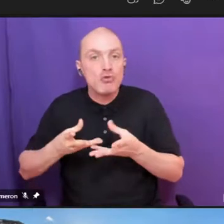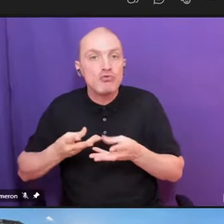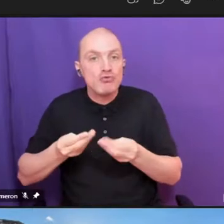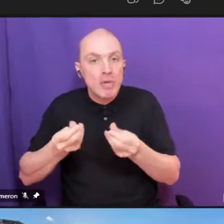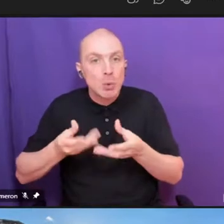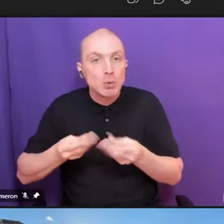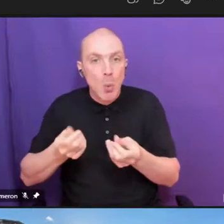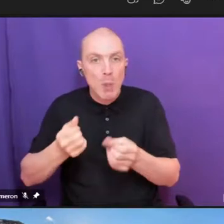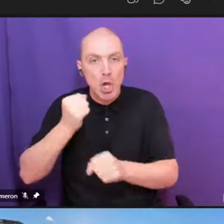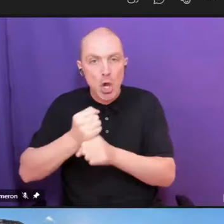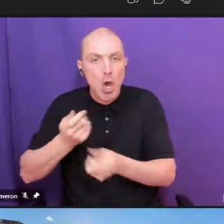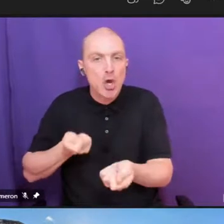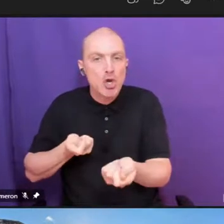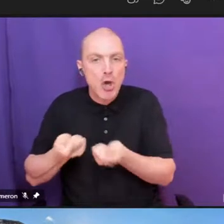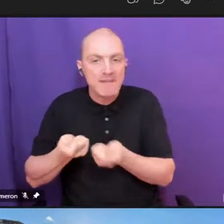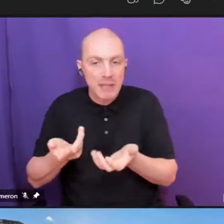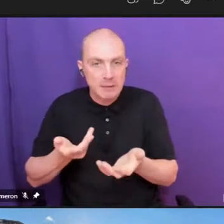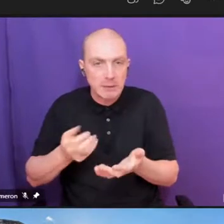turn.